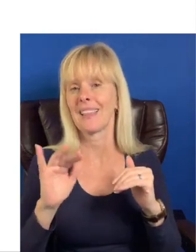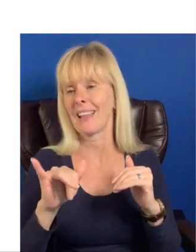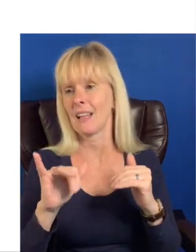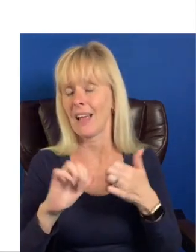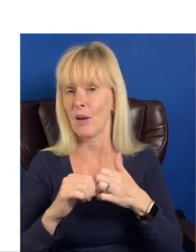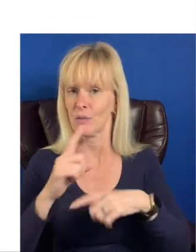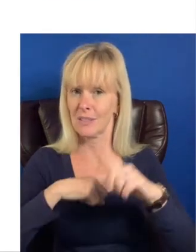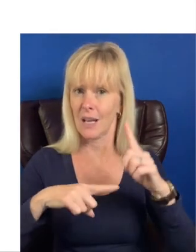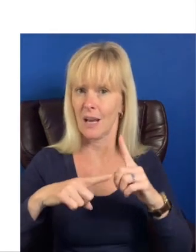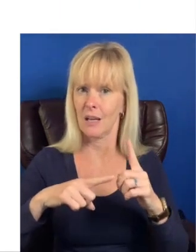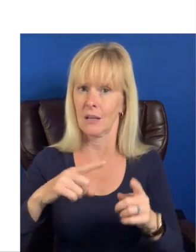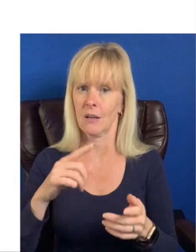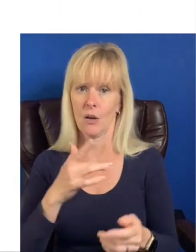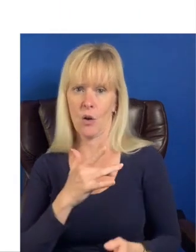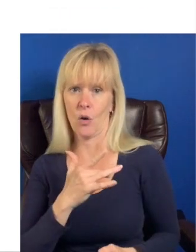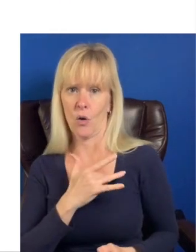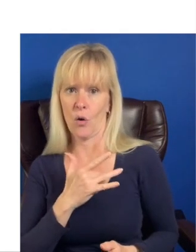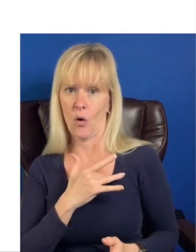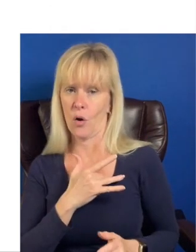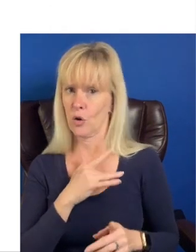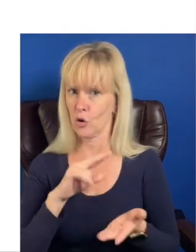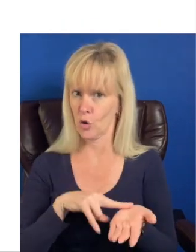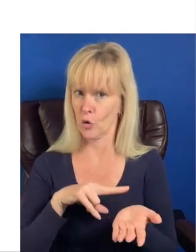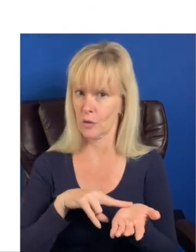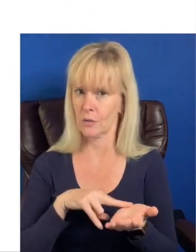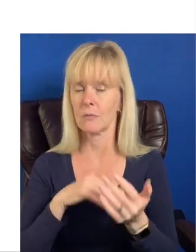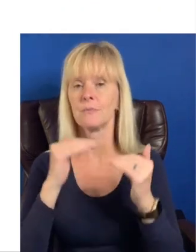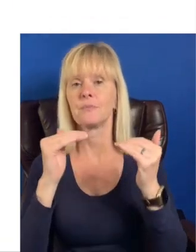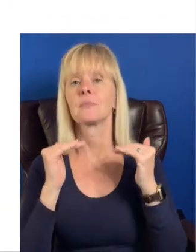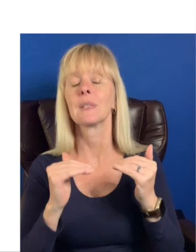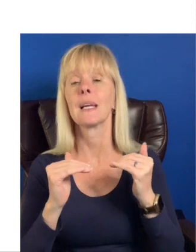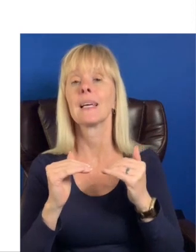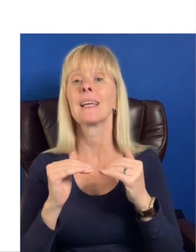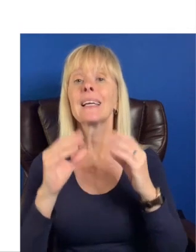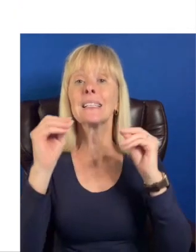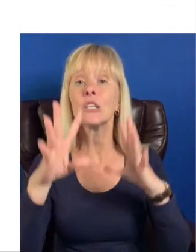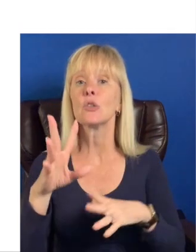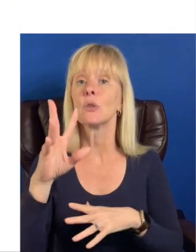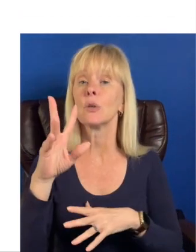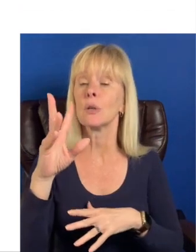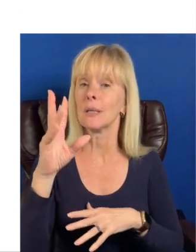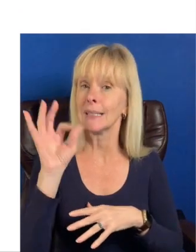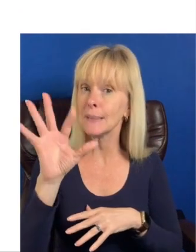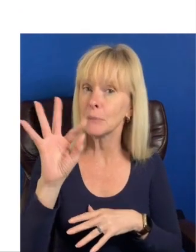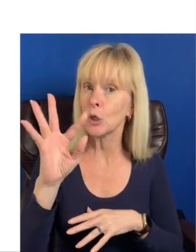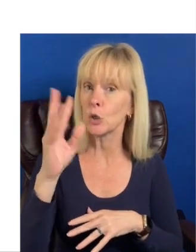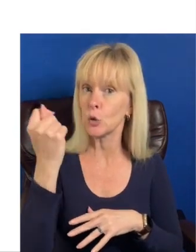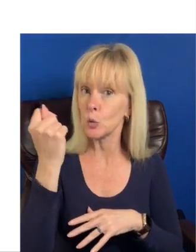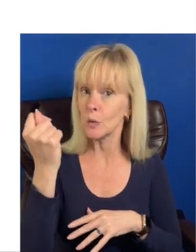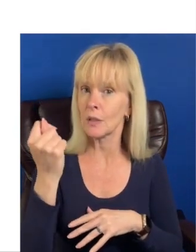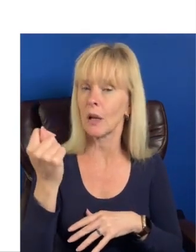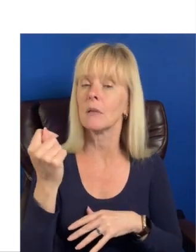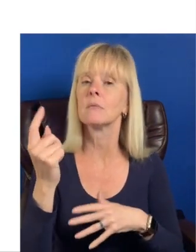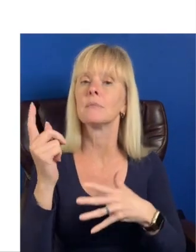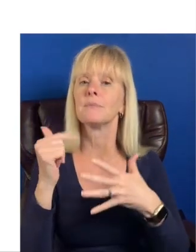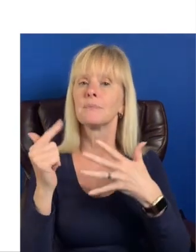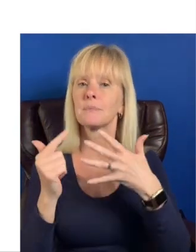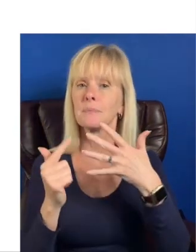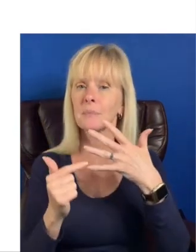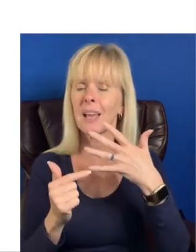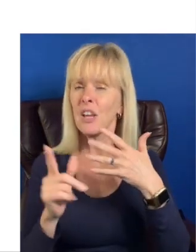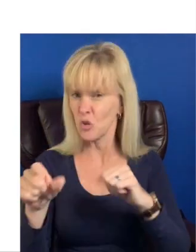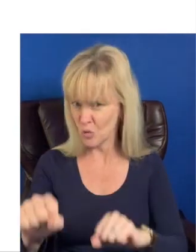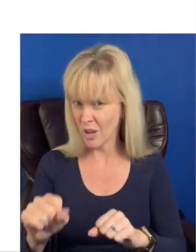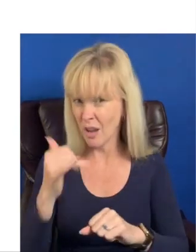to sign cardiac nurse. This one is our Teacher Tip Tuesday for fun. And these are all accessible on